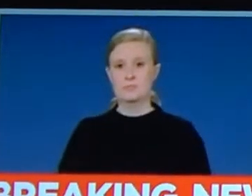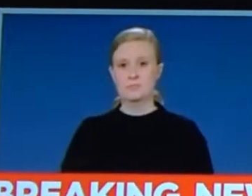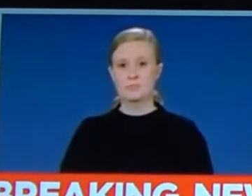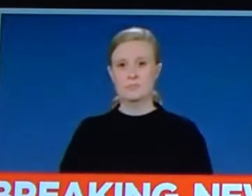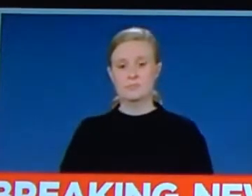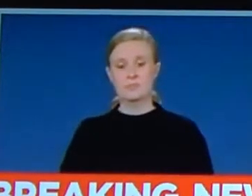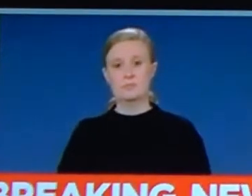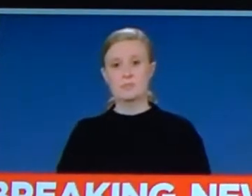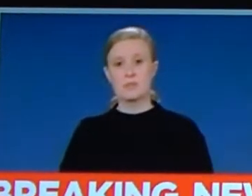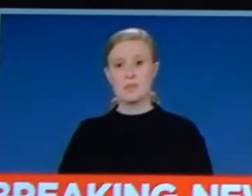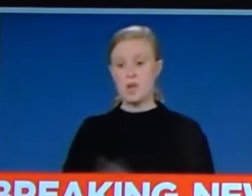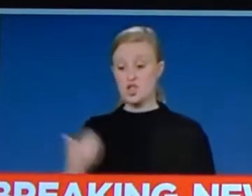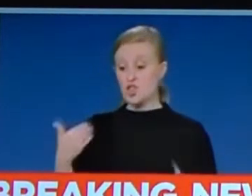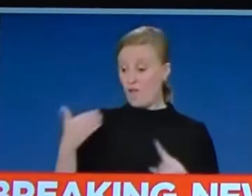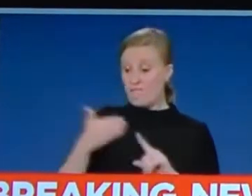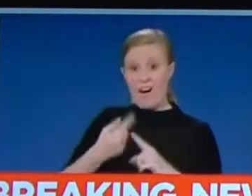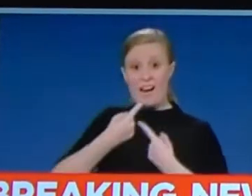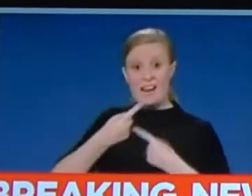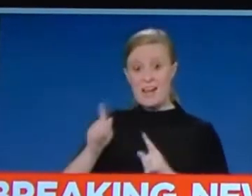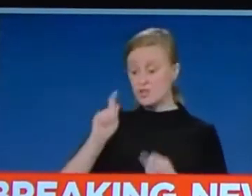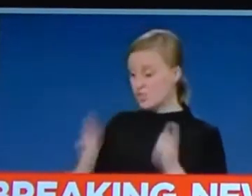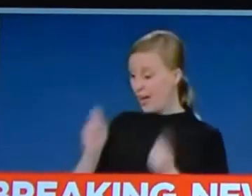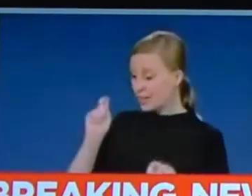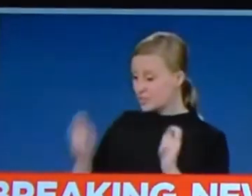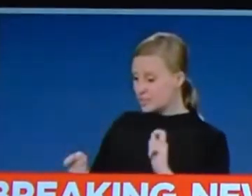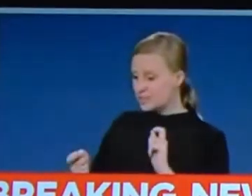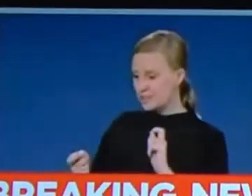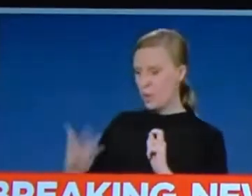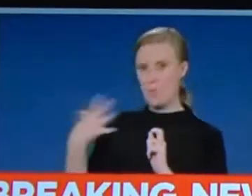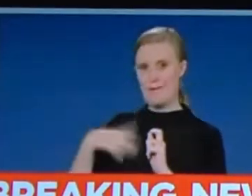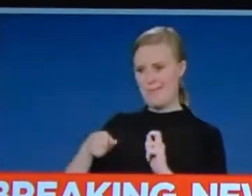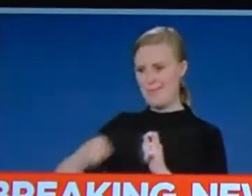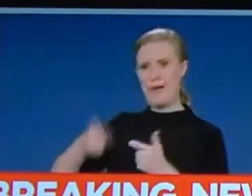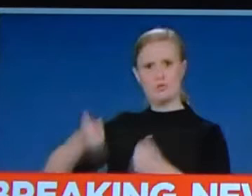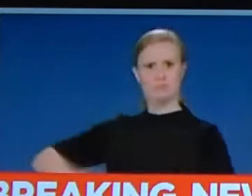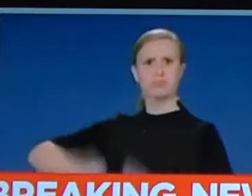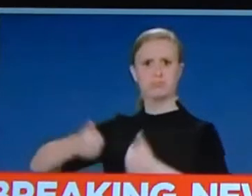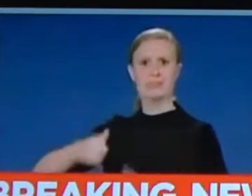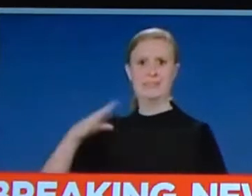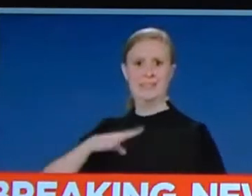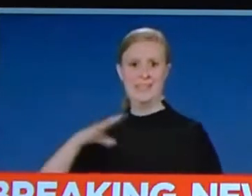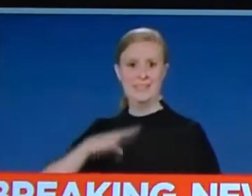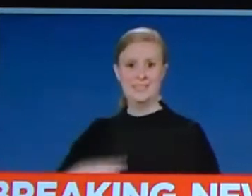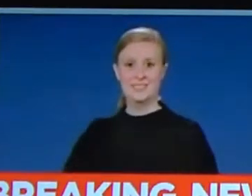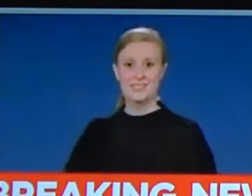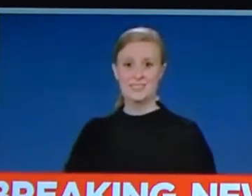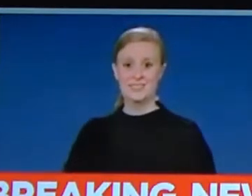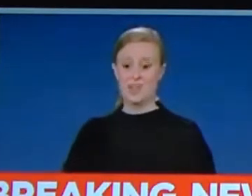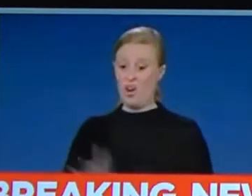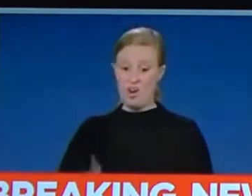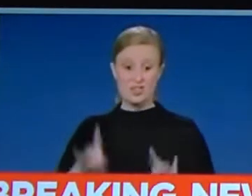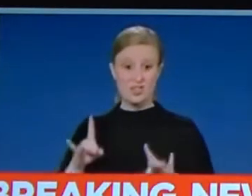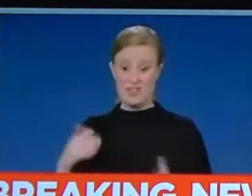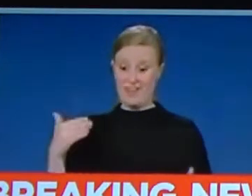been made work. That's so important. There is a new normal here in Australia, and it's one that we